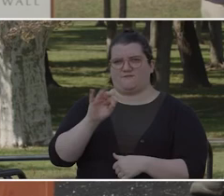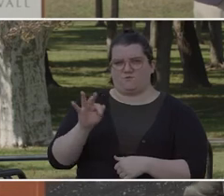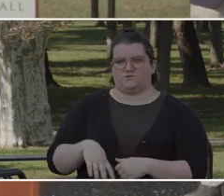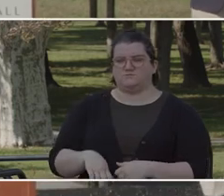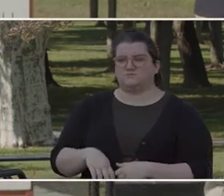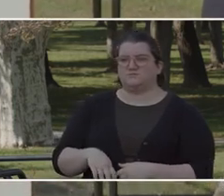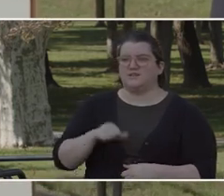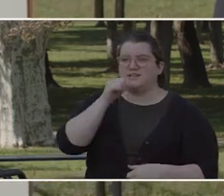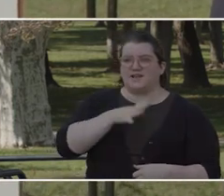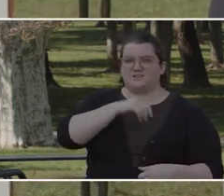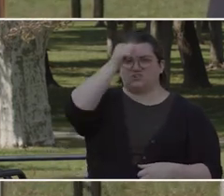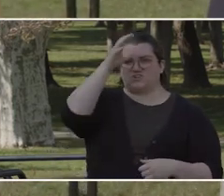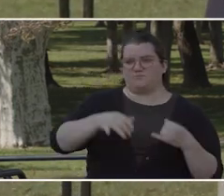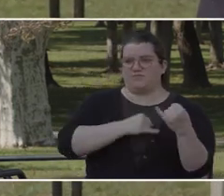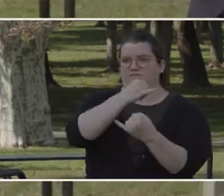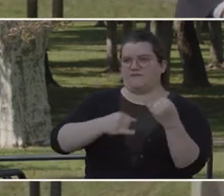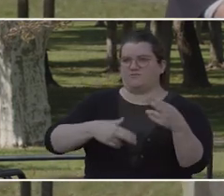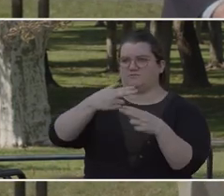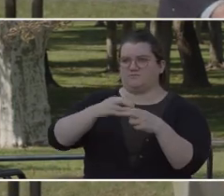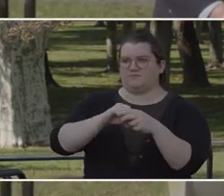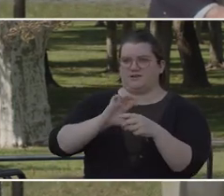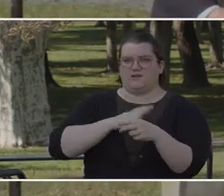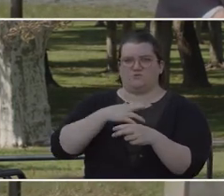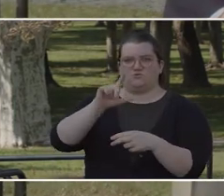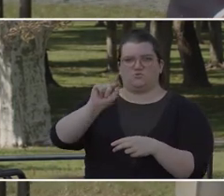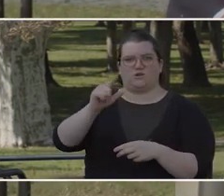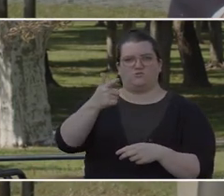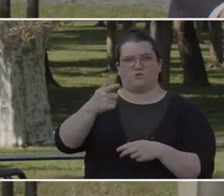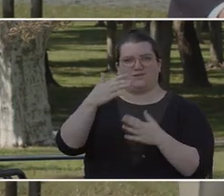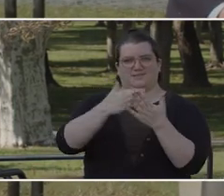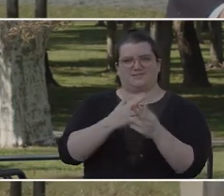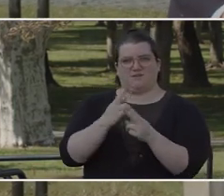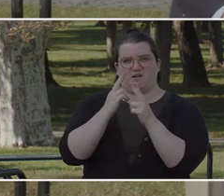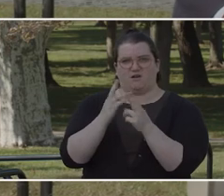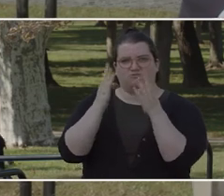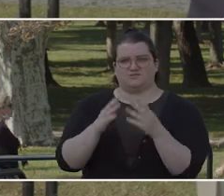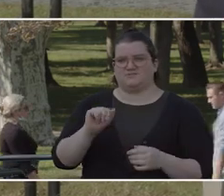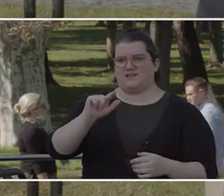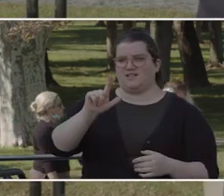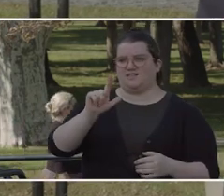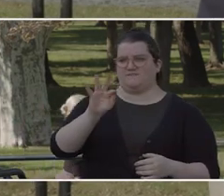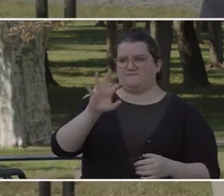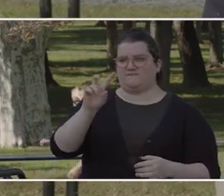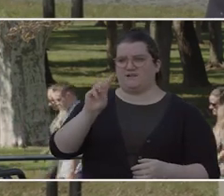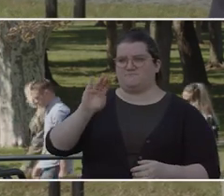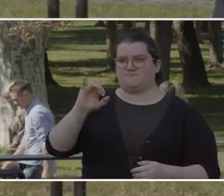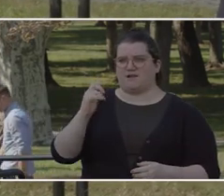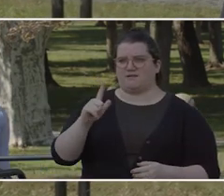Ladies and gentlemen, the final name in our 2021 list of honorees, Alfred Michael Magrum